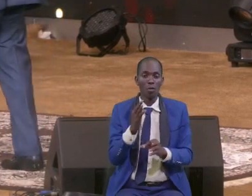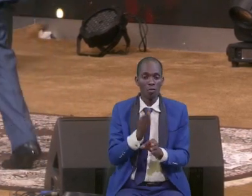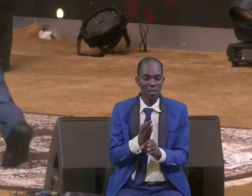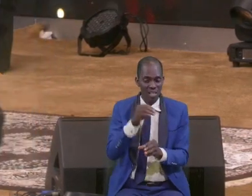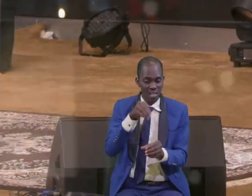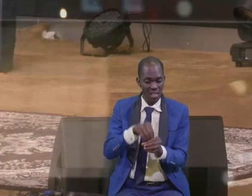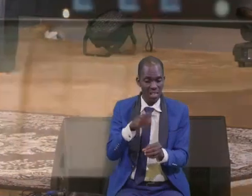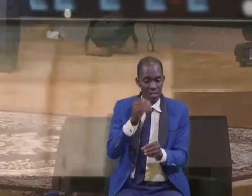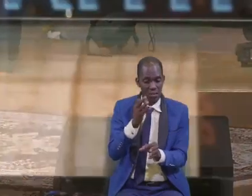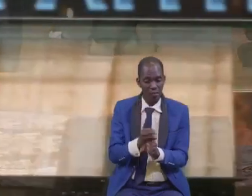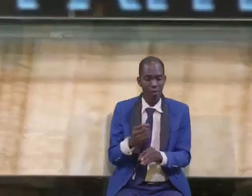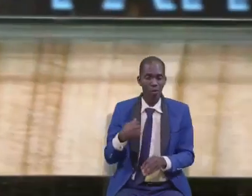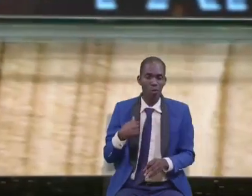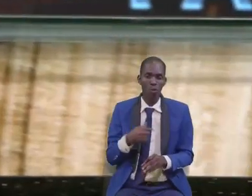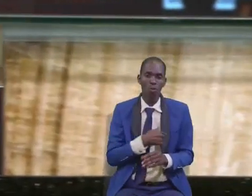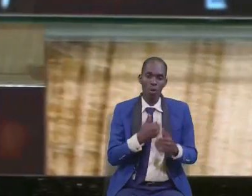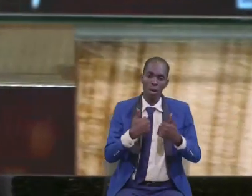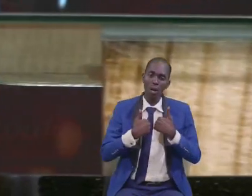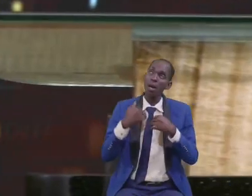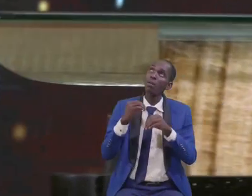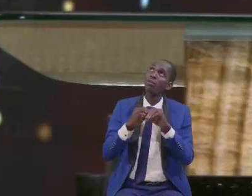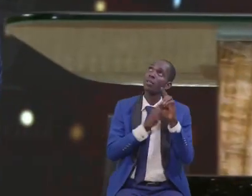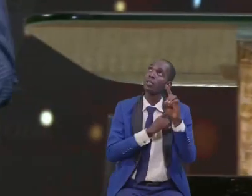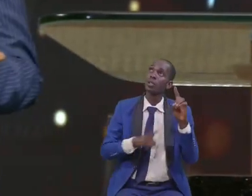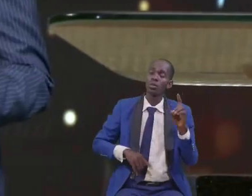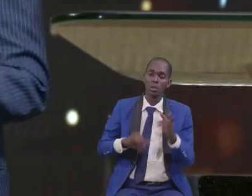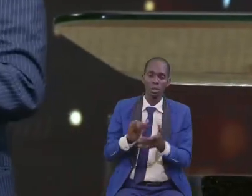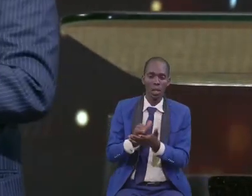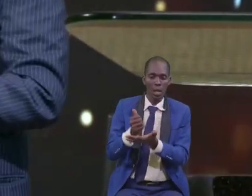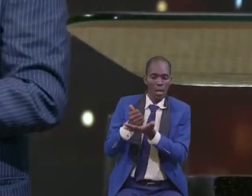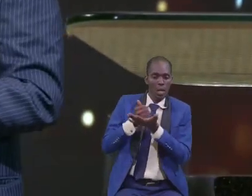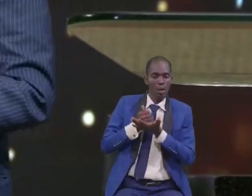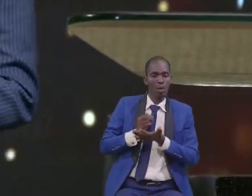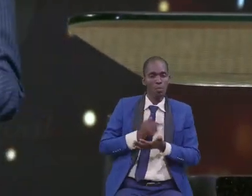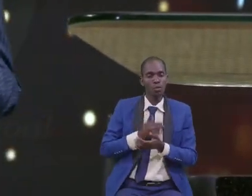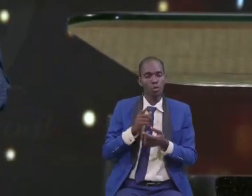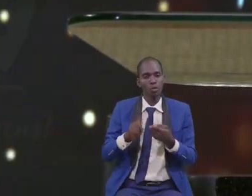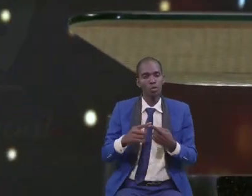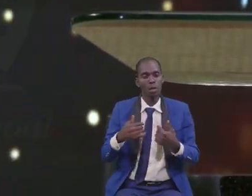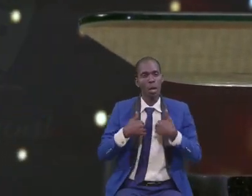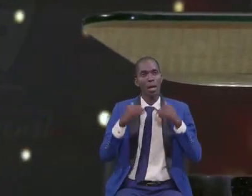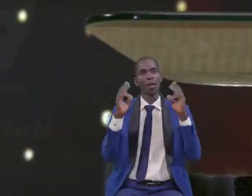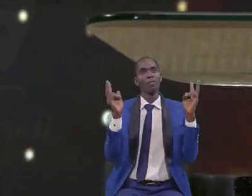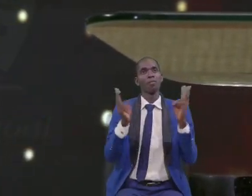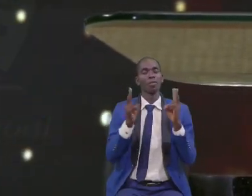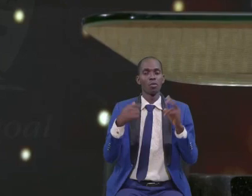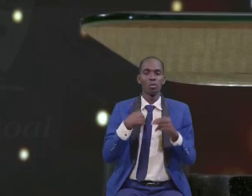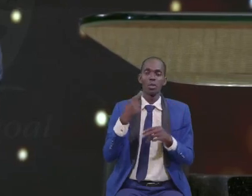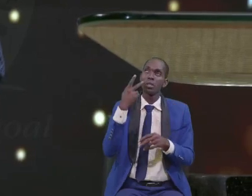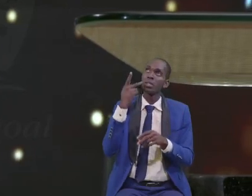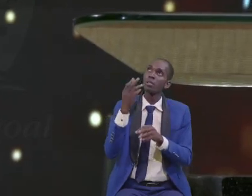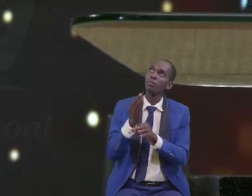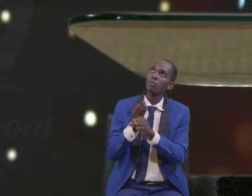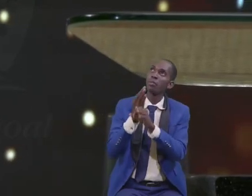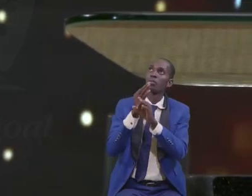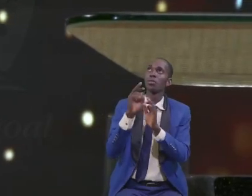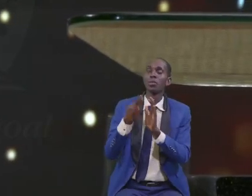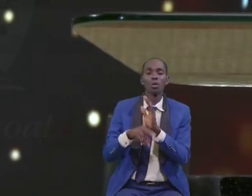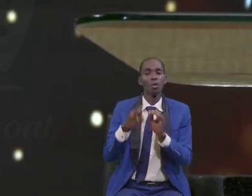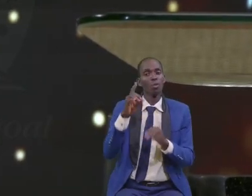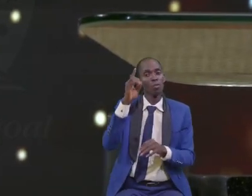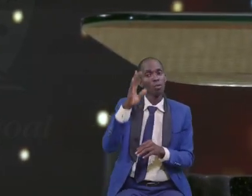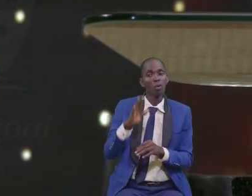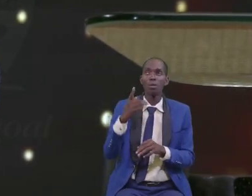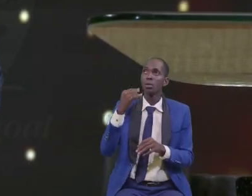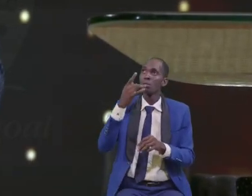have in the Lord that makes us to triumph. We see the faithfulness of God, we see the promises of God, and we see that